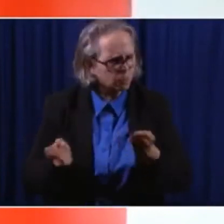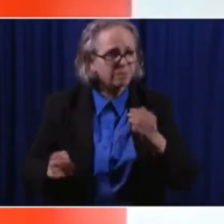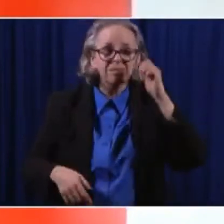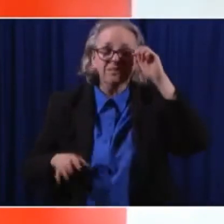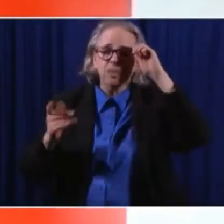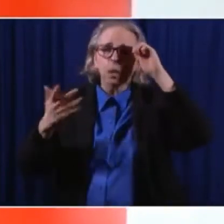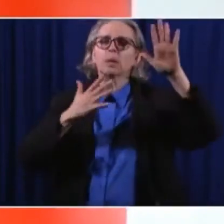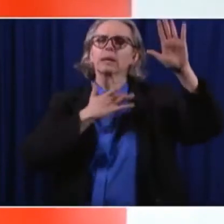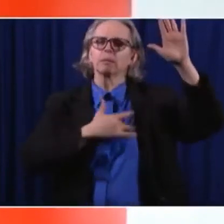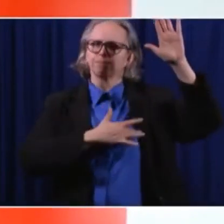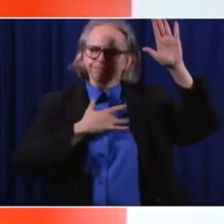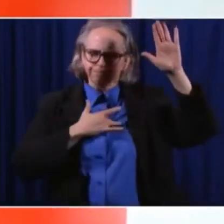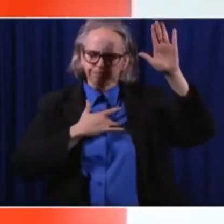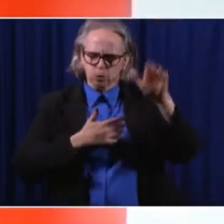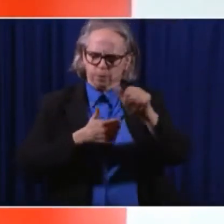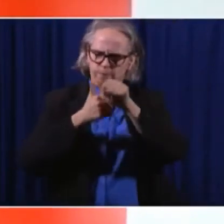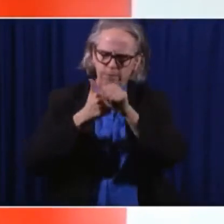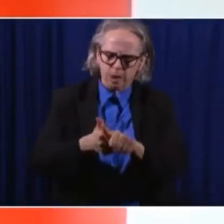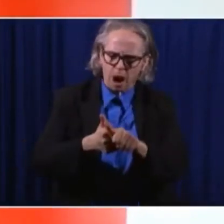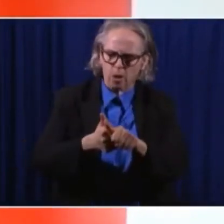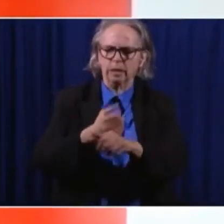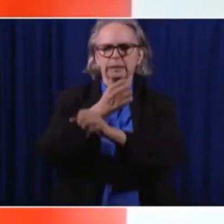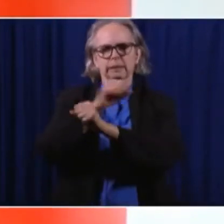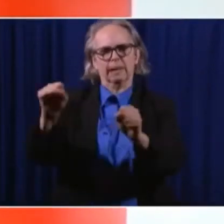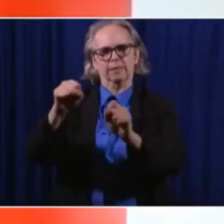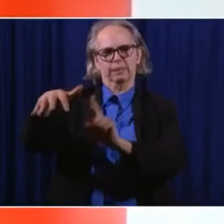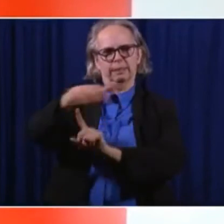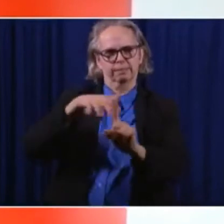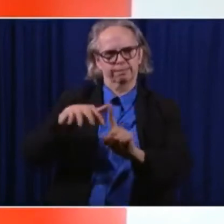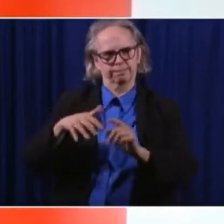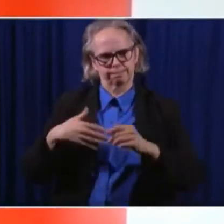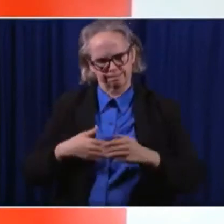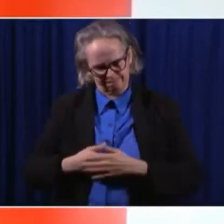with you. Thank you.